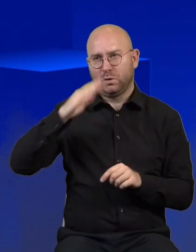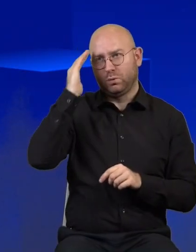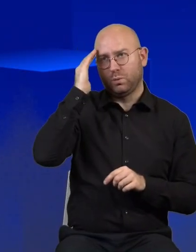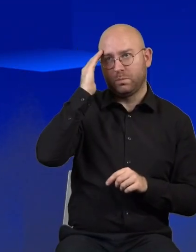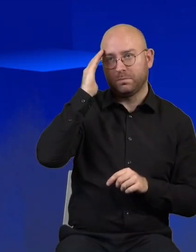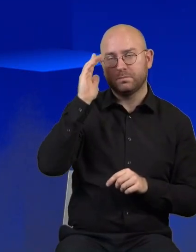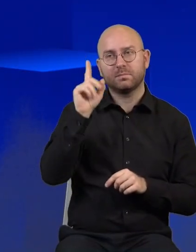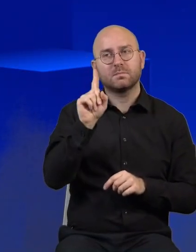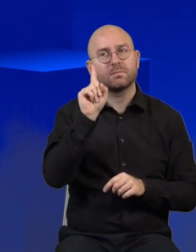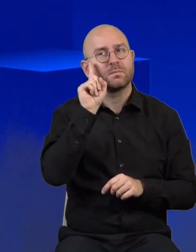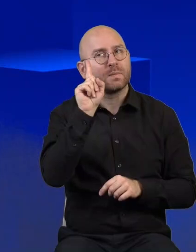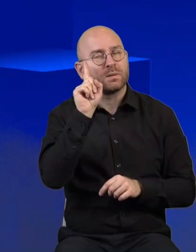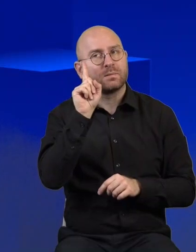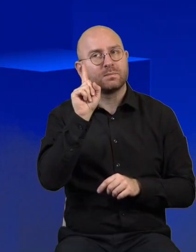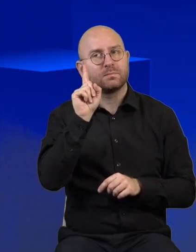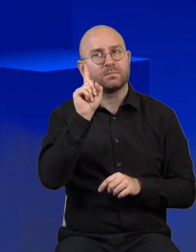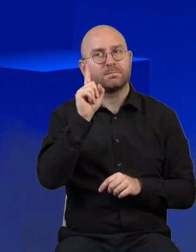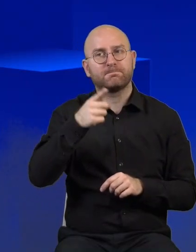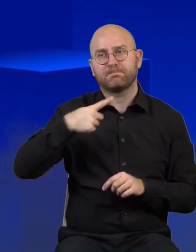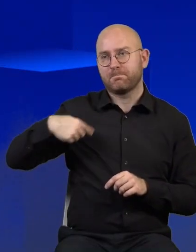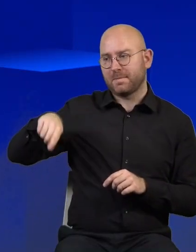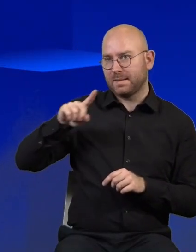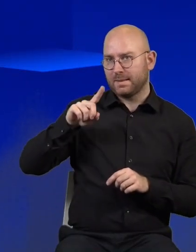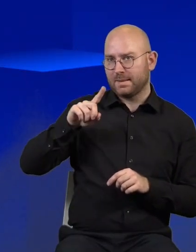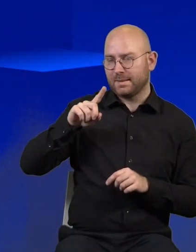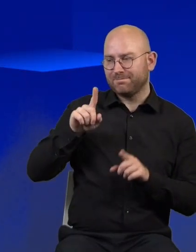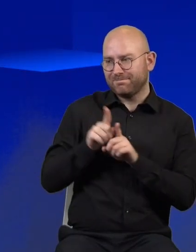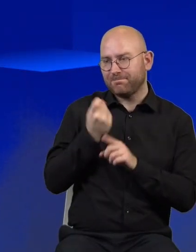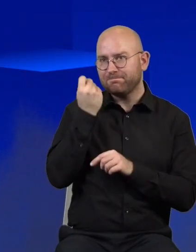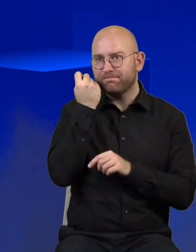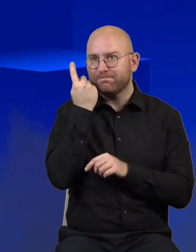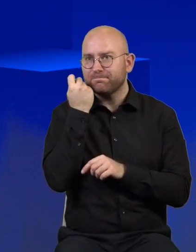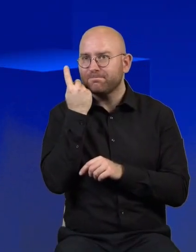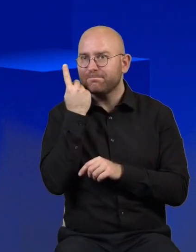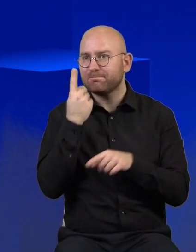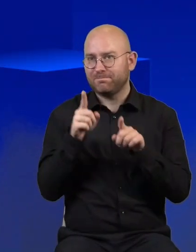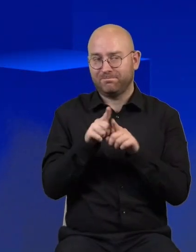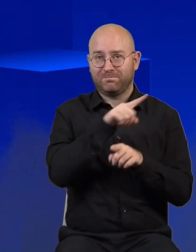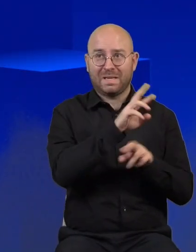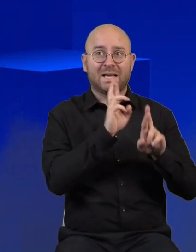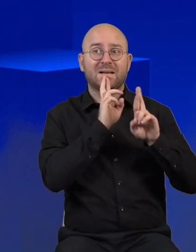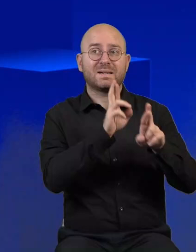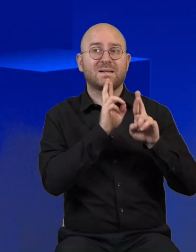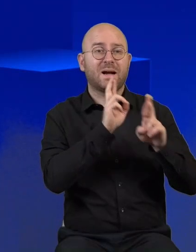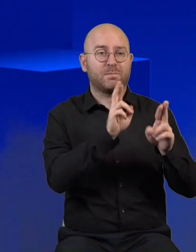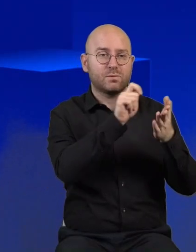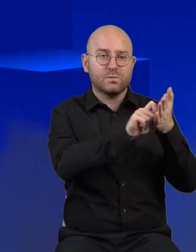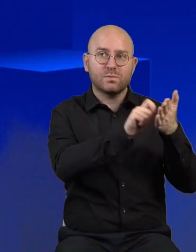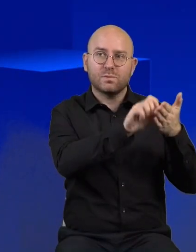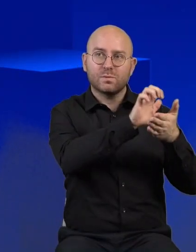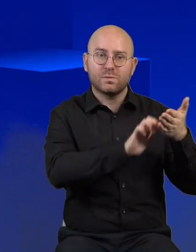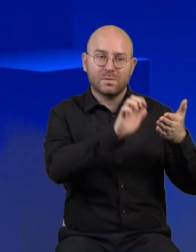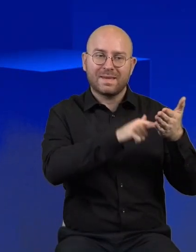is mentioned as well in the cohesion report, that can have a side